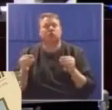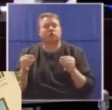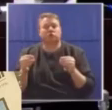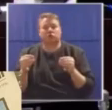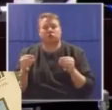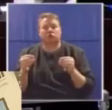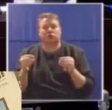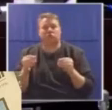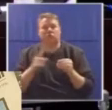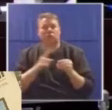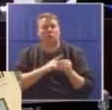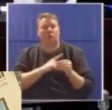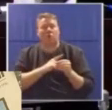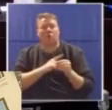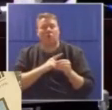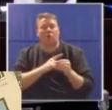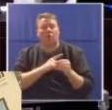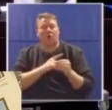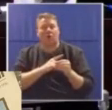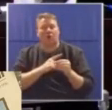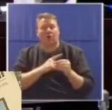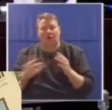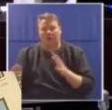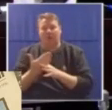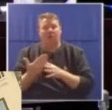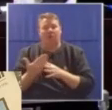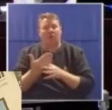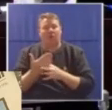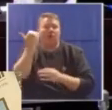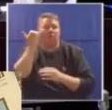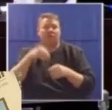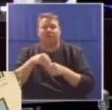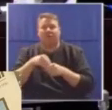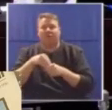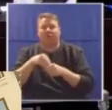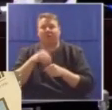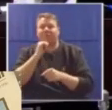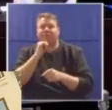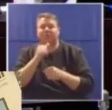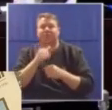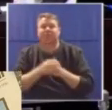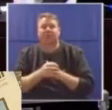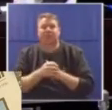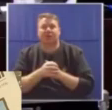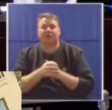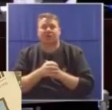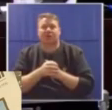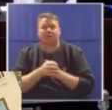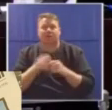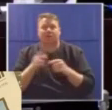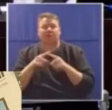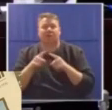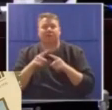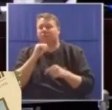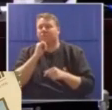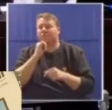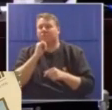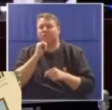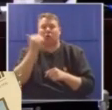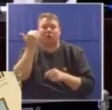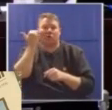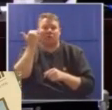of government's hands. Stopped by either various non-governmental organizations who've taken the process